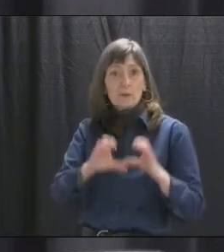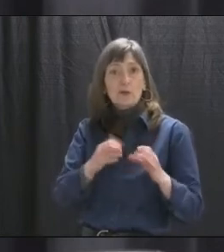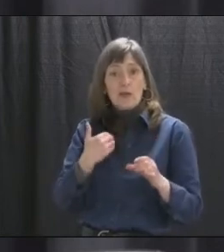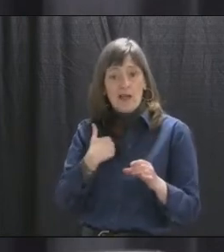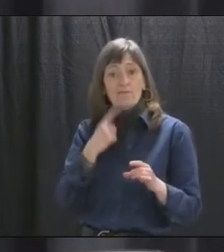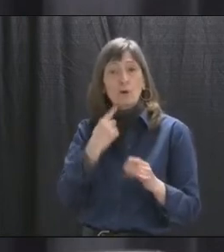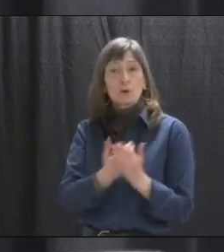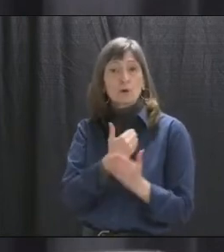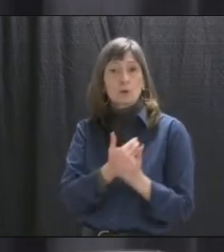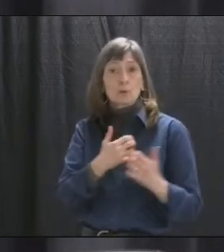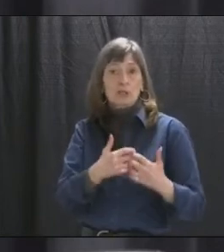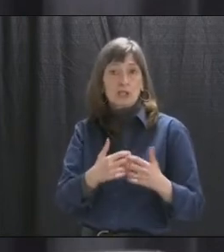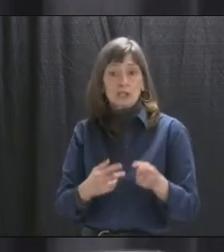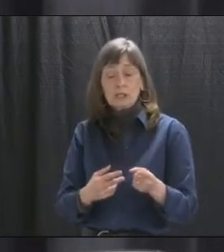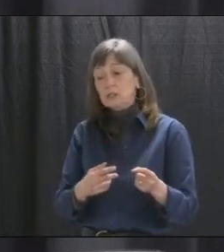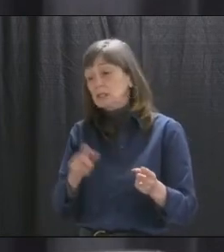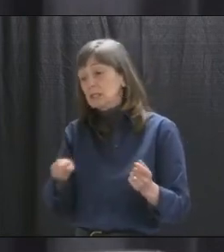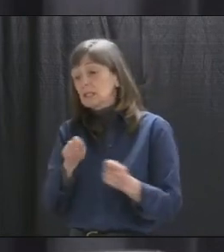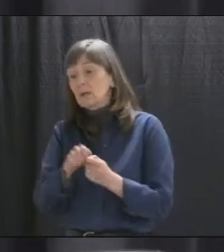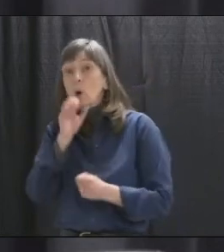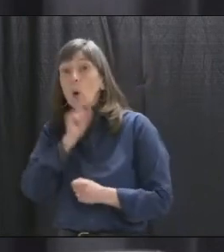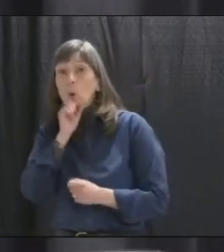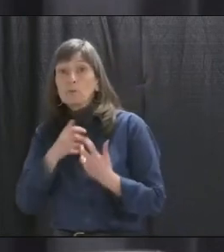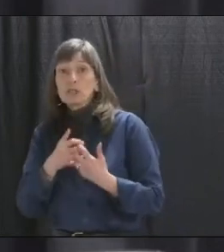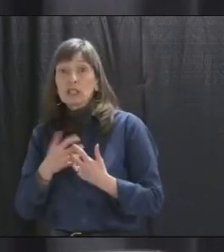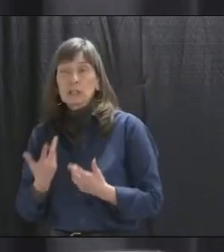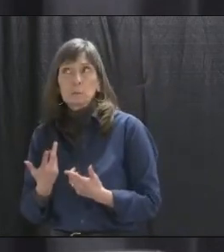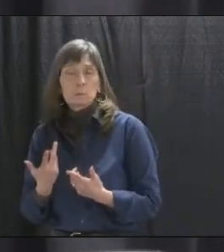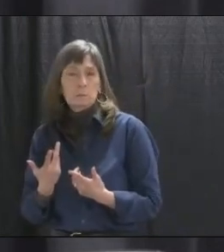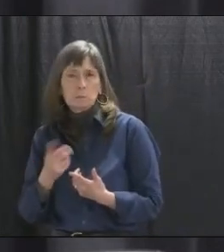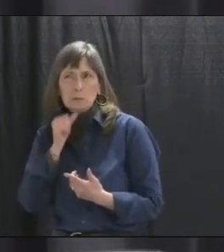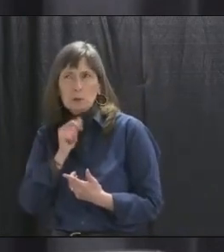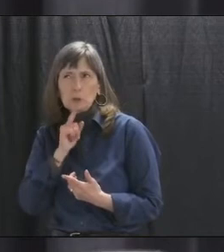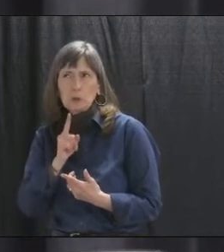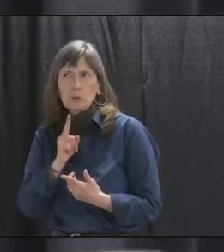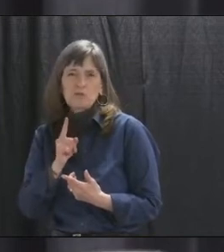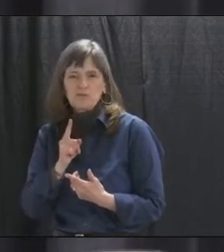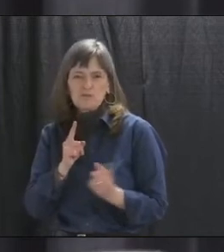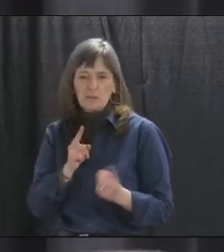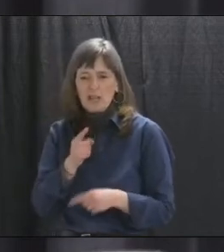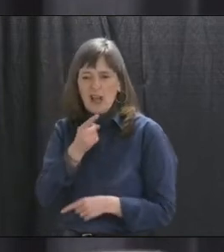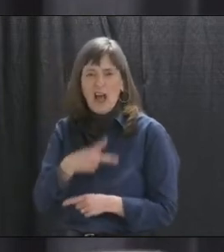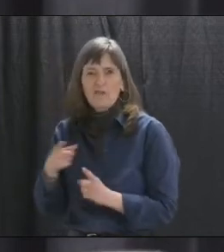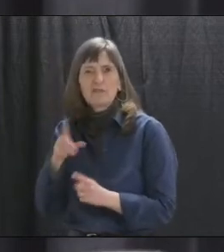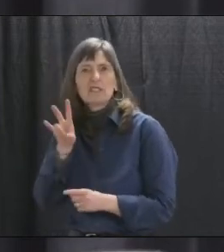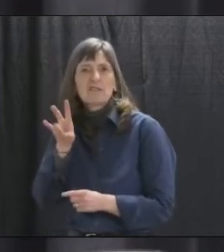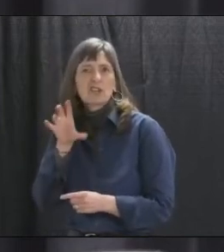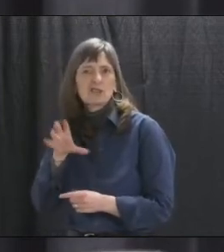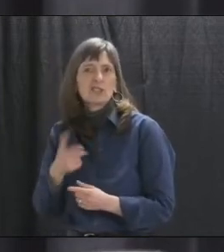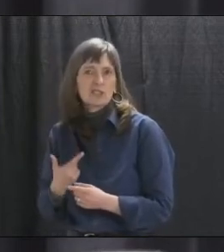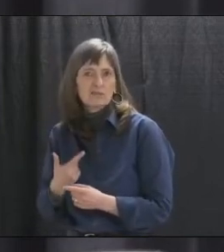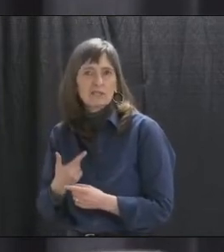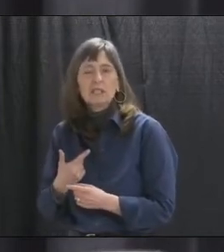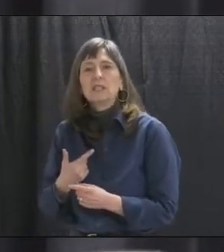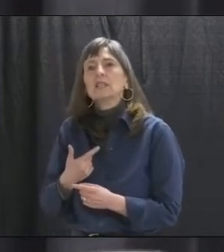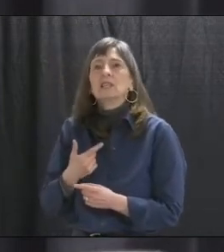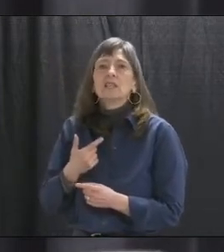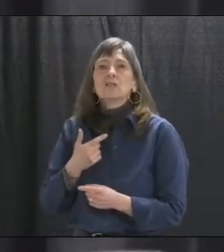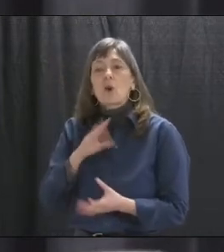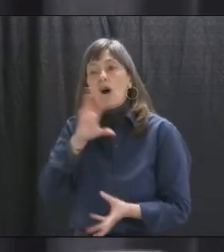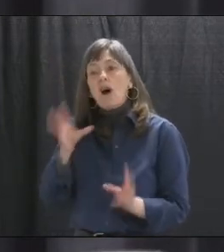machine. I can't tell you exactly what we got on the old machine, but I think it's probably half that number. We have maybe 12,000